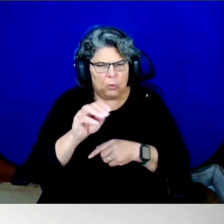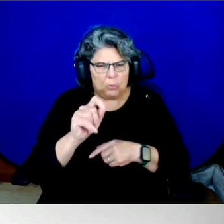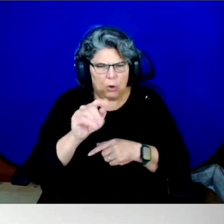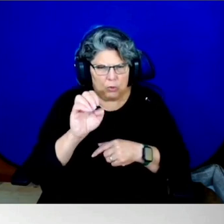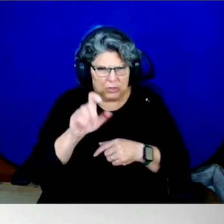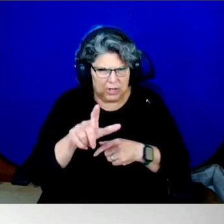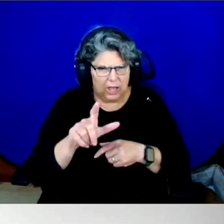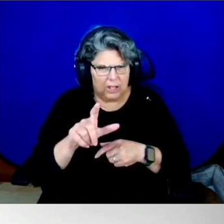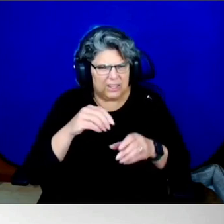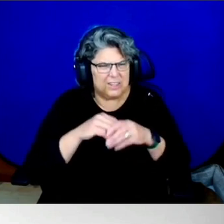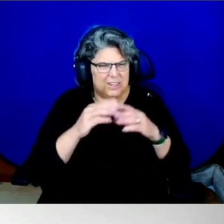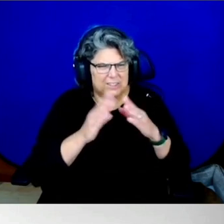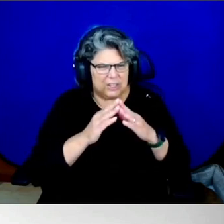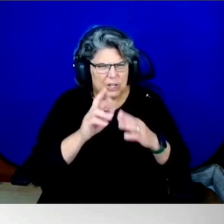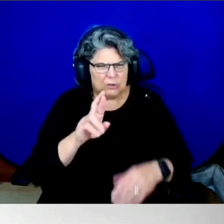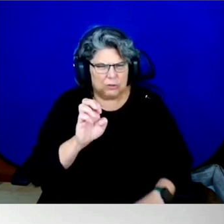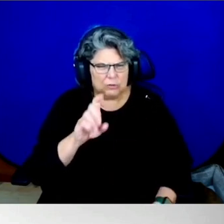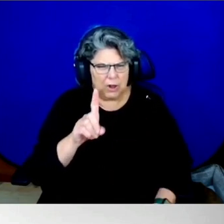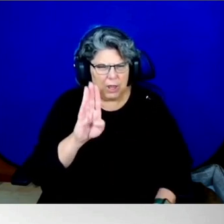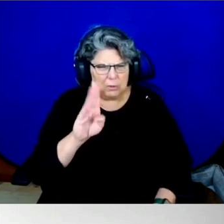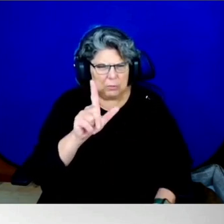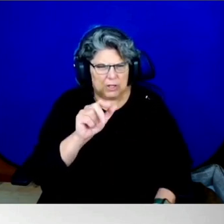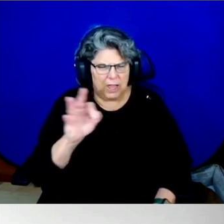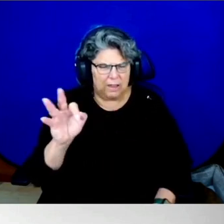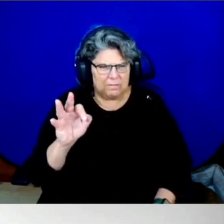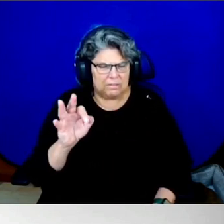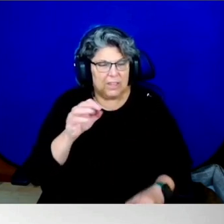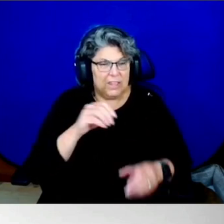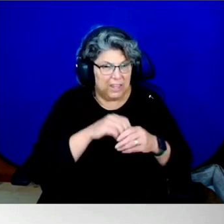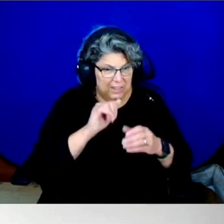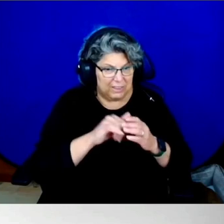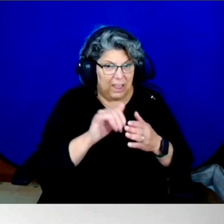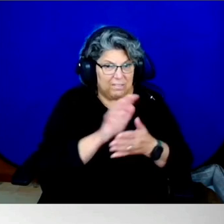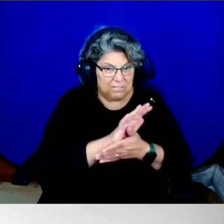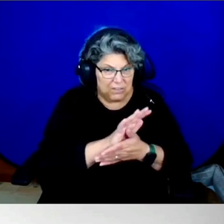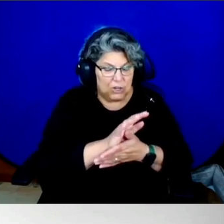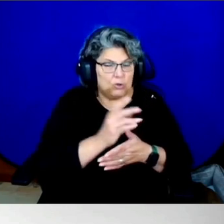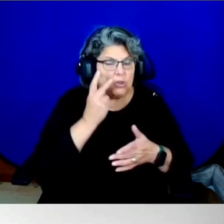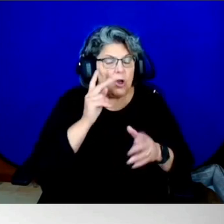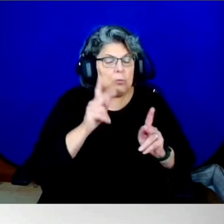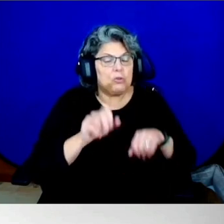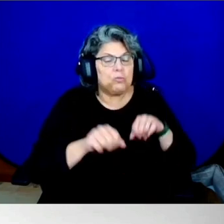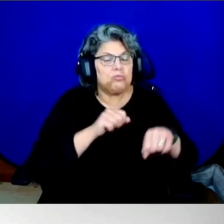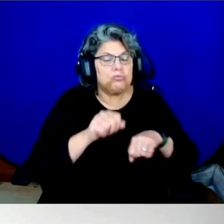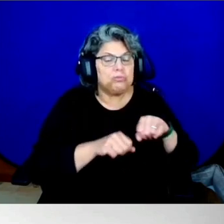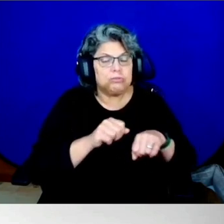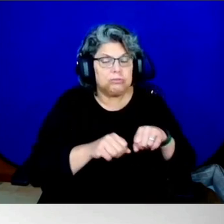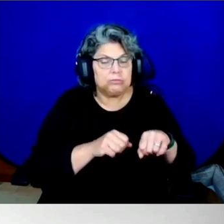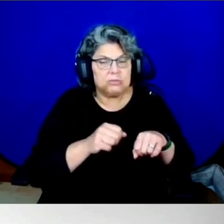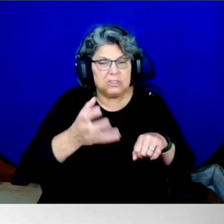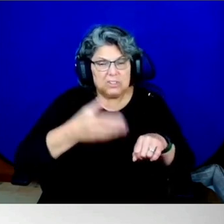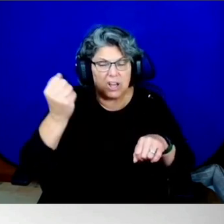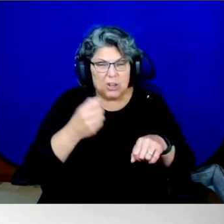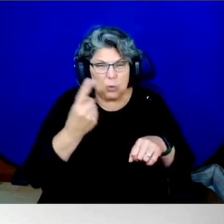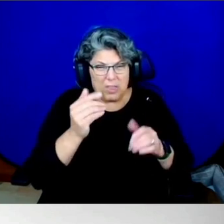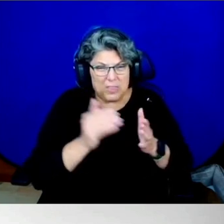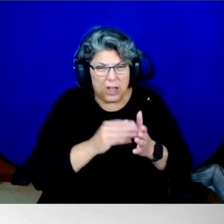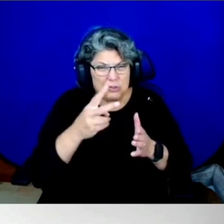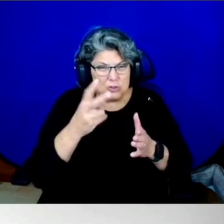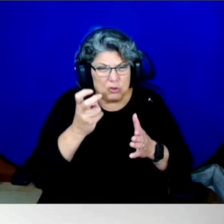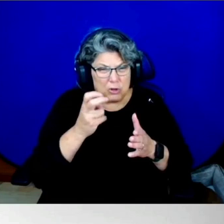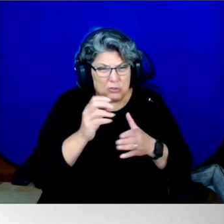parked. In the video surveillance, a subject rode up to the vehicle on a bicycle, obtained approximately $1,200 worth of tools from the